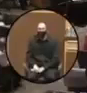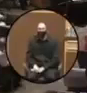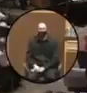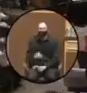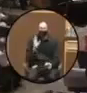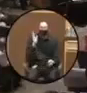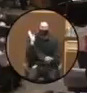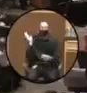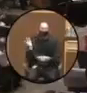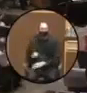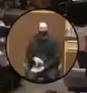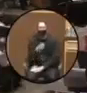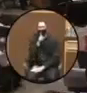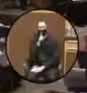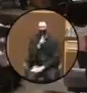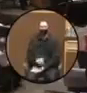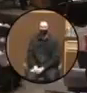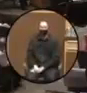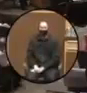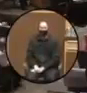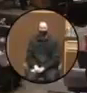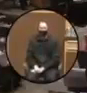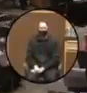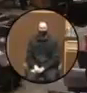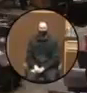All right, guys.